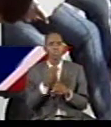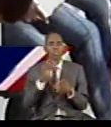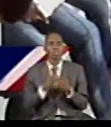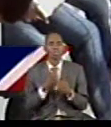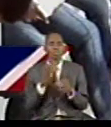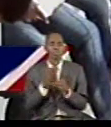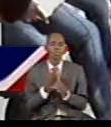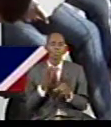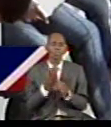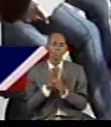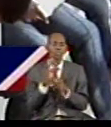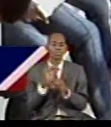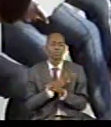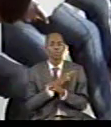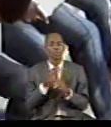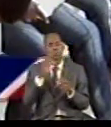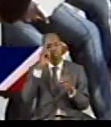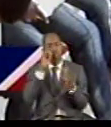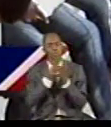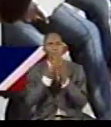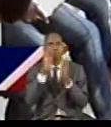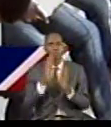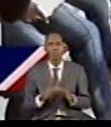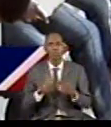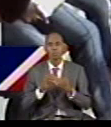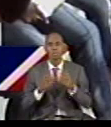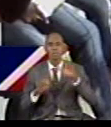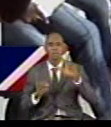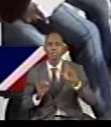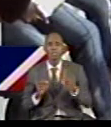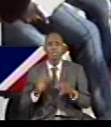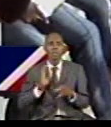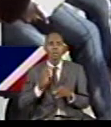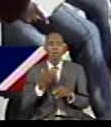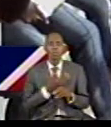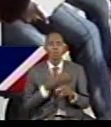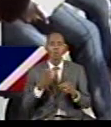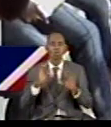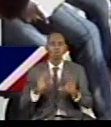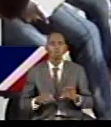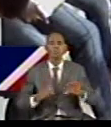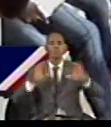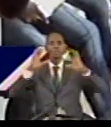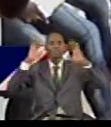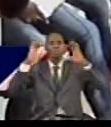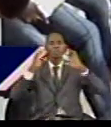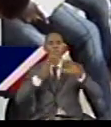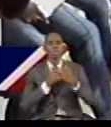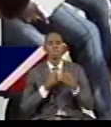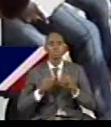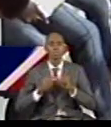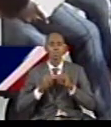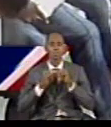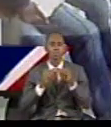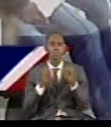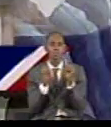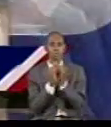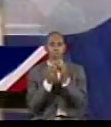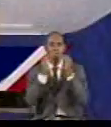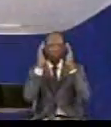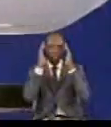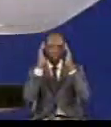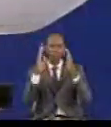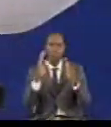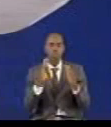Number three, our consecration and continuity with focused boldness. Number